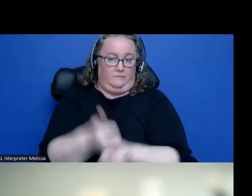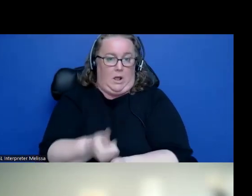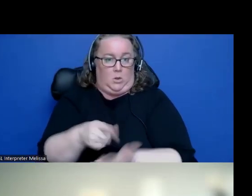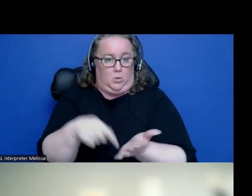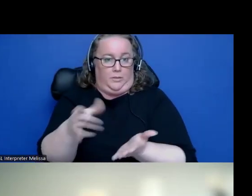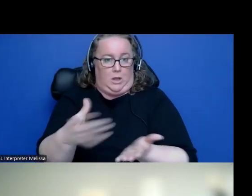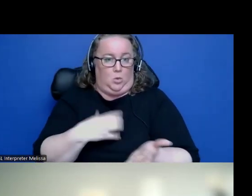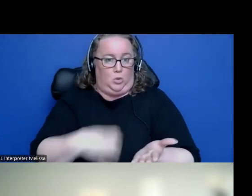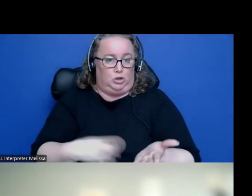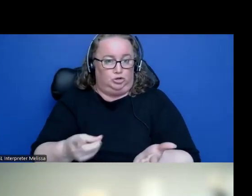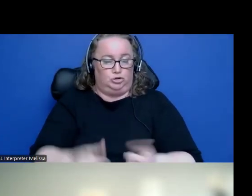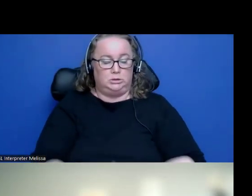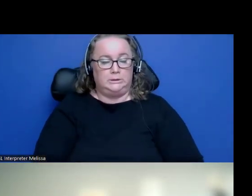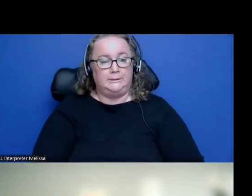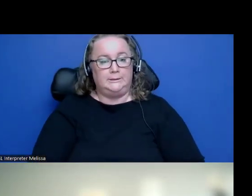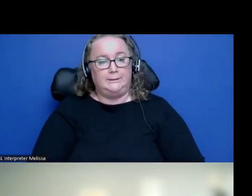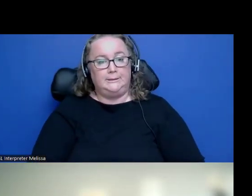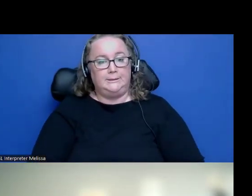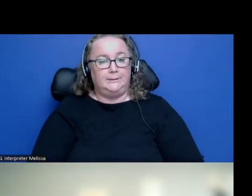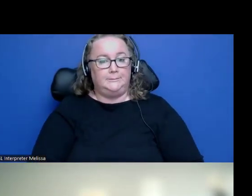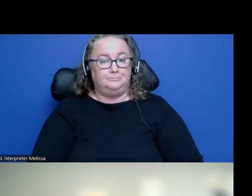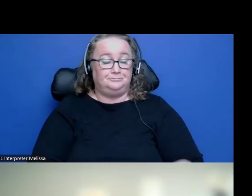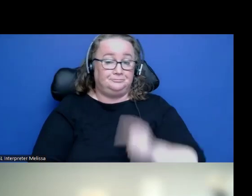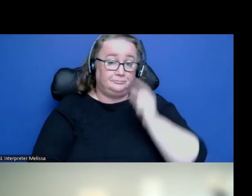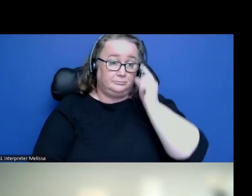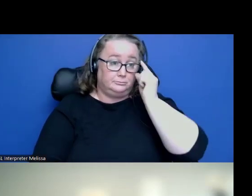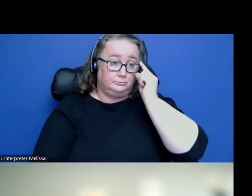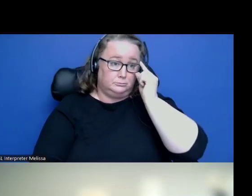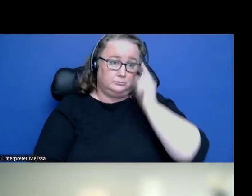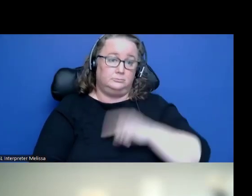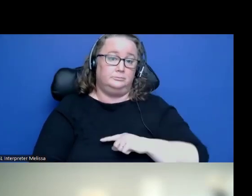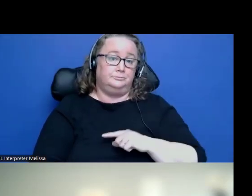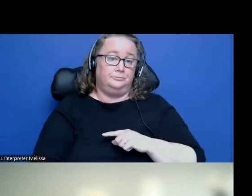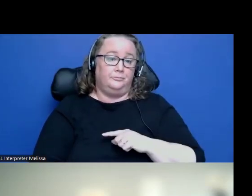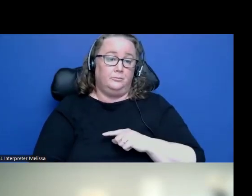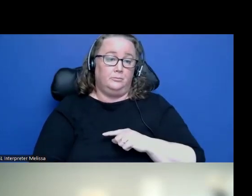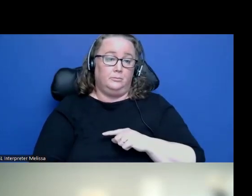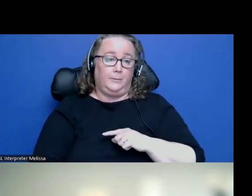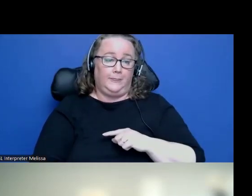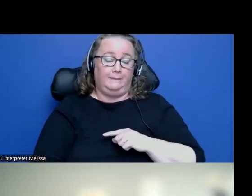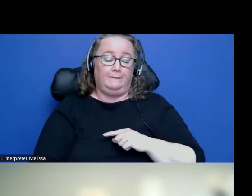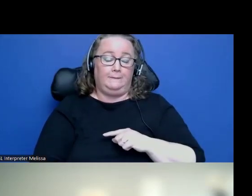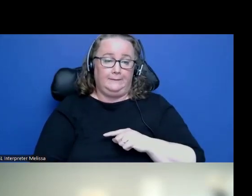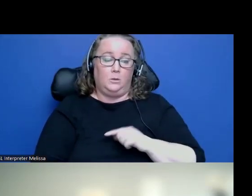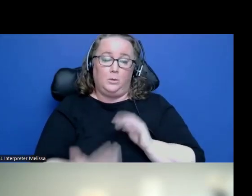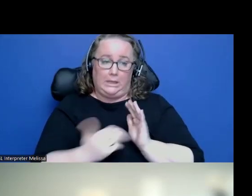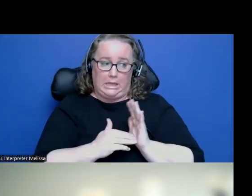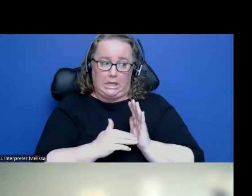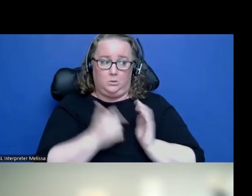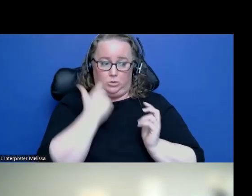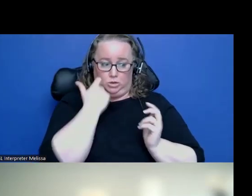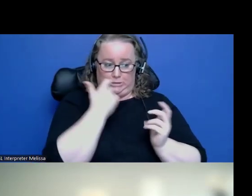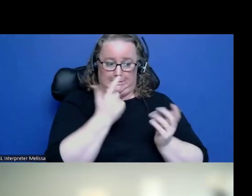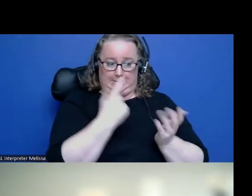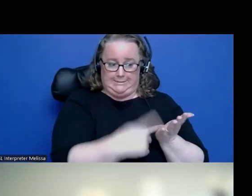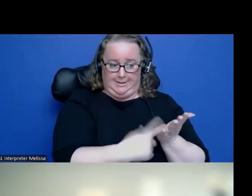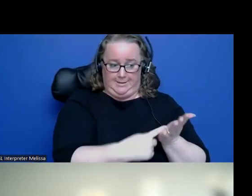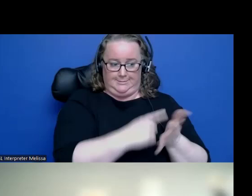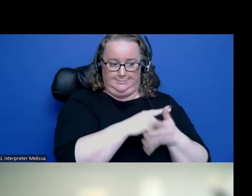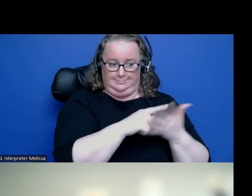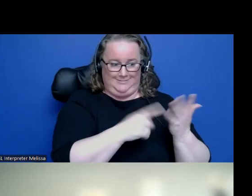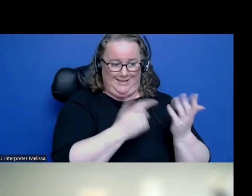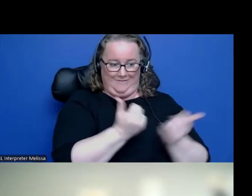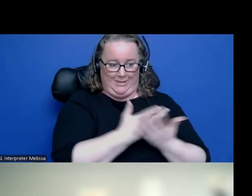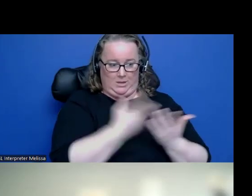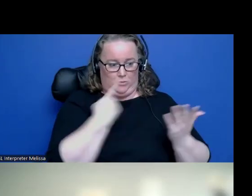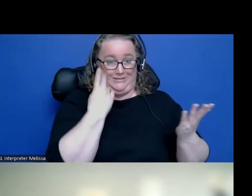This is really important to keep in mind, especially given what we just discussed regarding our